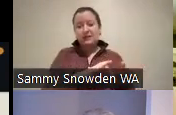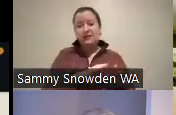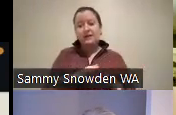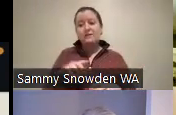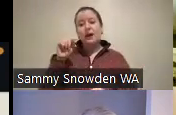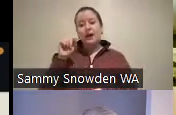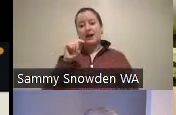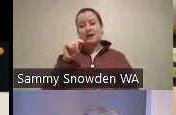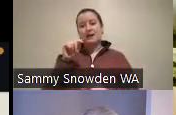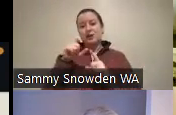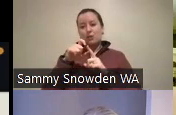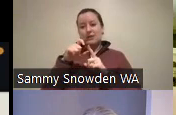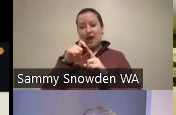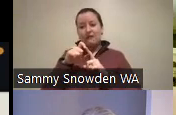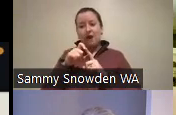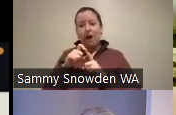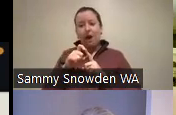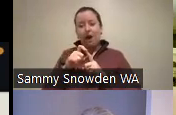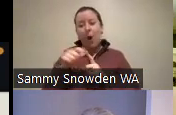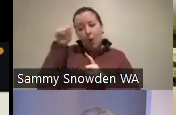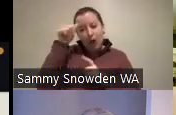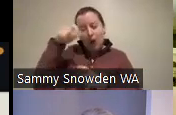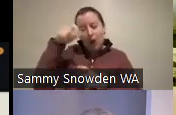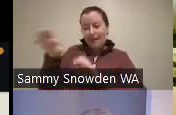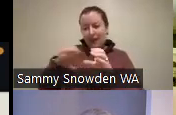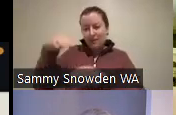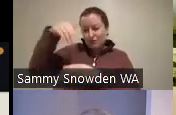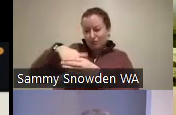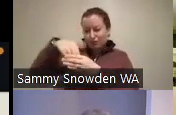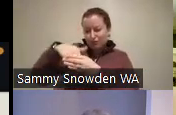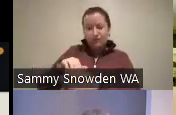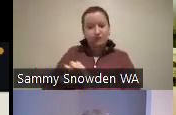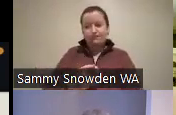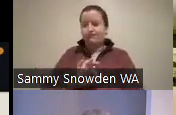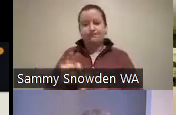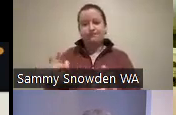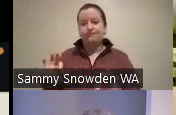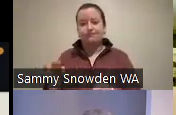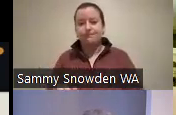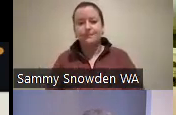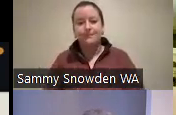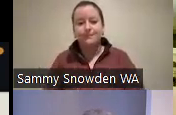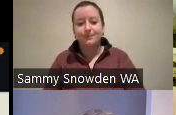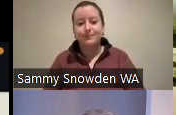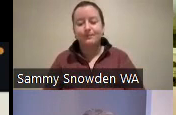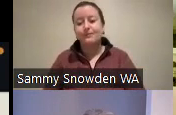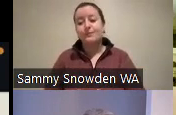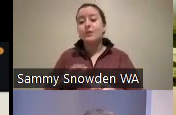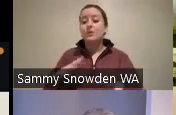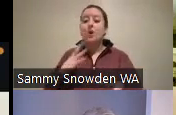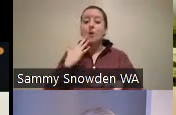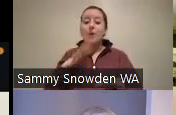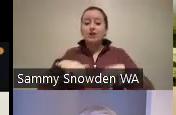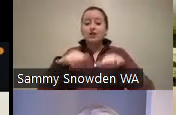on the products. It is always best to use your points to buy oils rather than other products, as the PV ratio is better. We're going